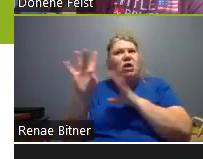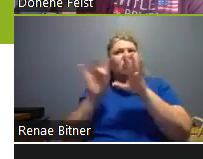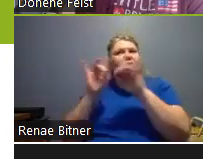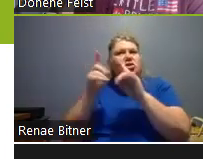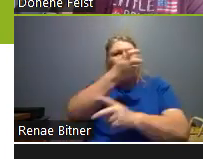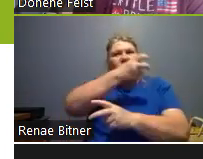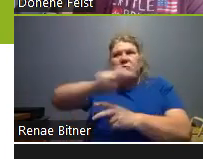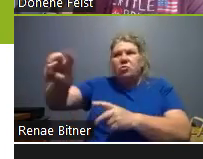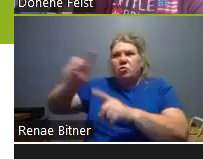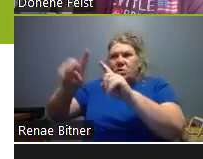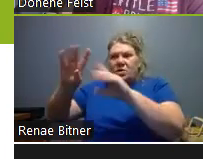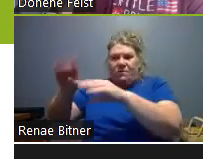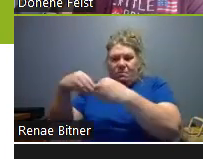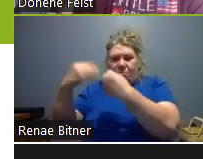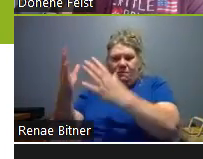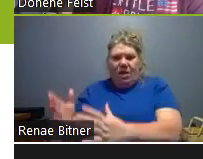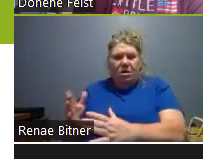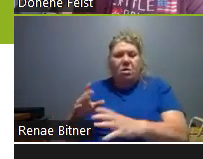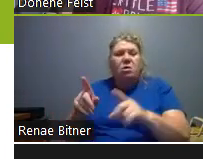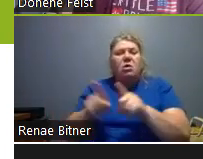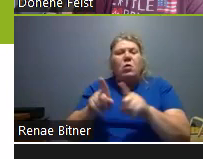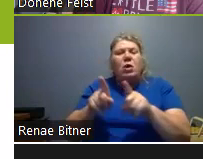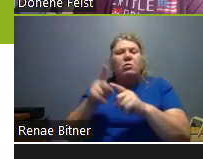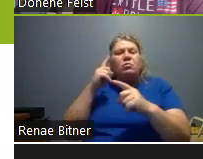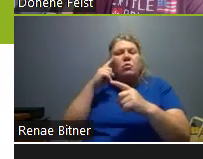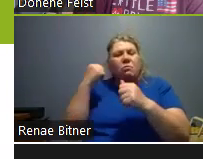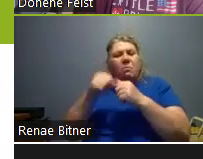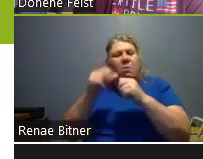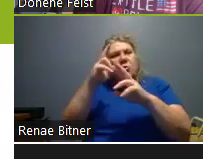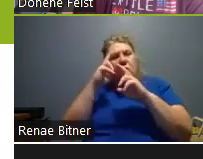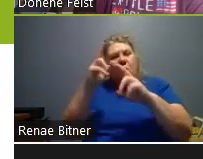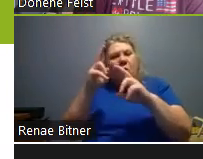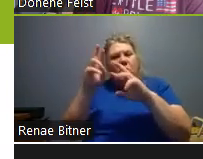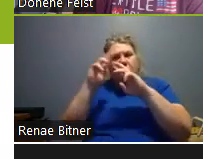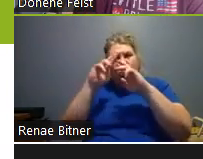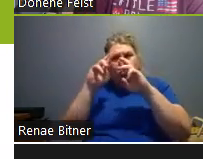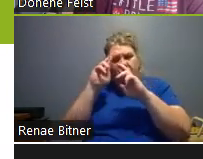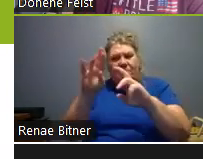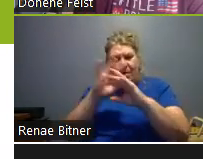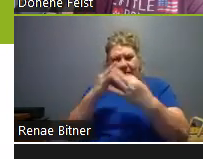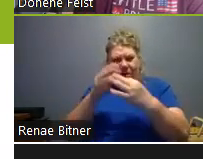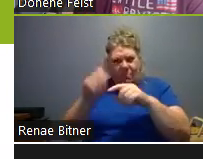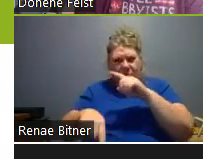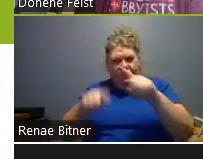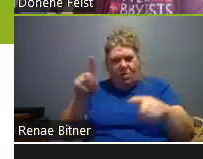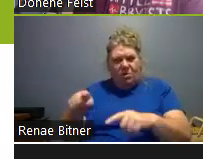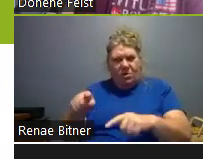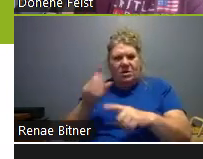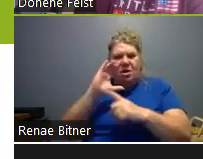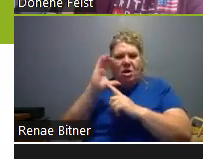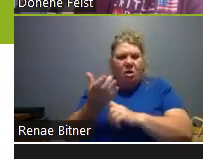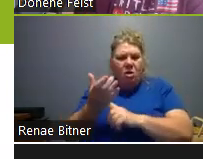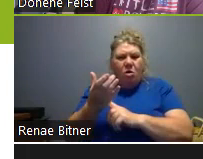another provider. We also want to remember to honor and respect family diversity in all dimensions: cultural,